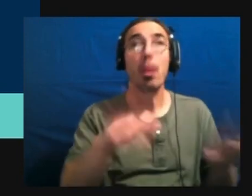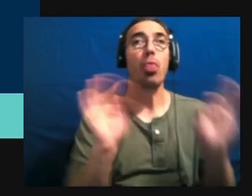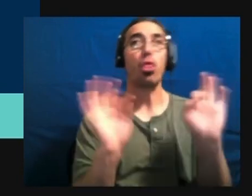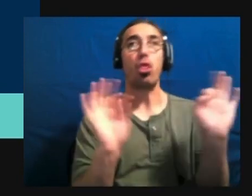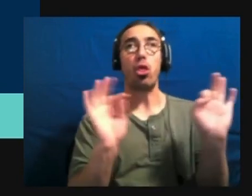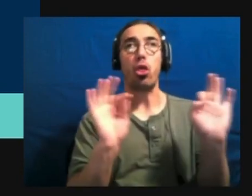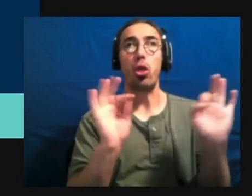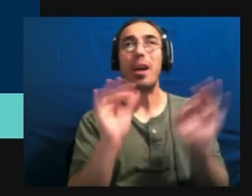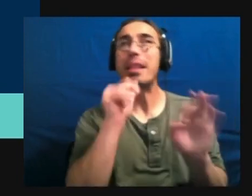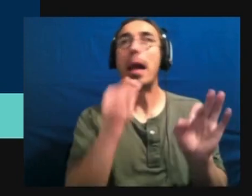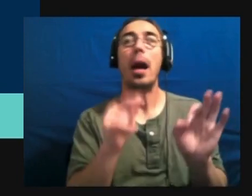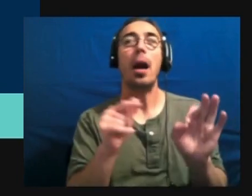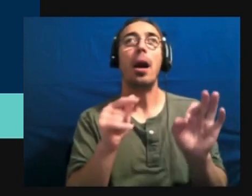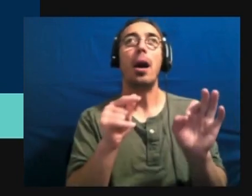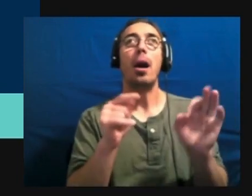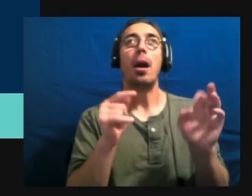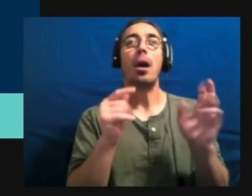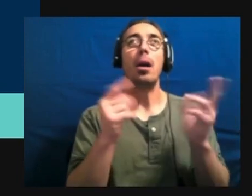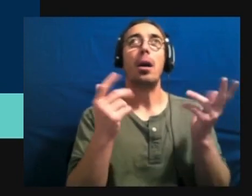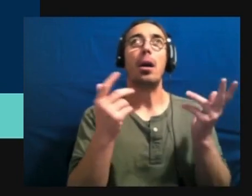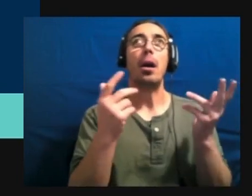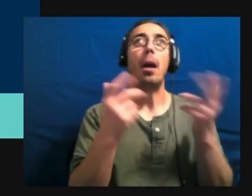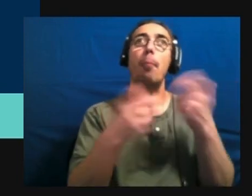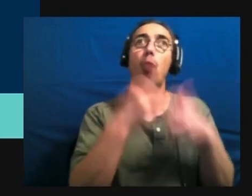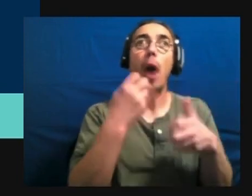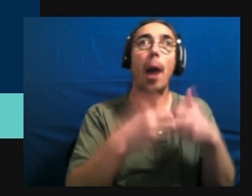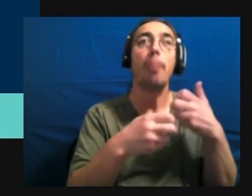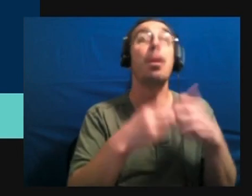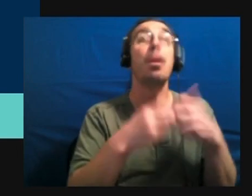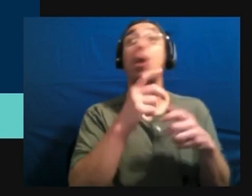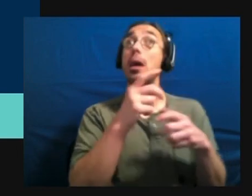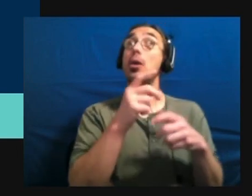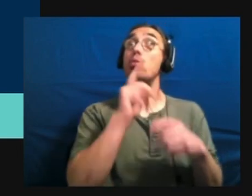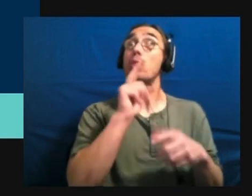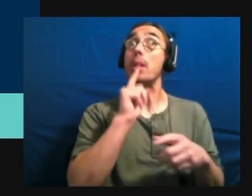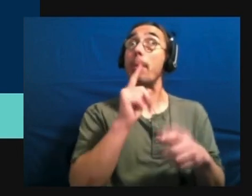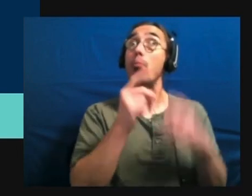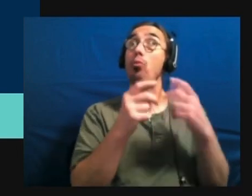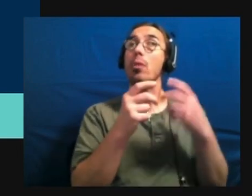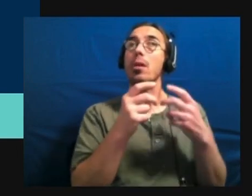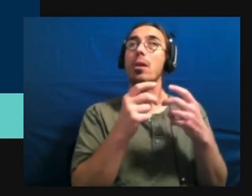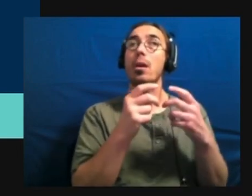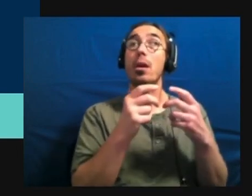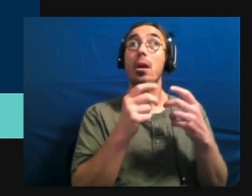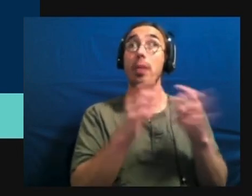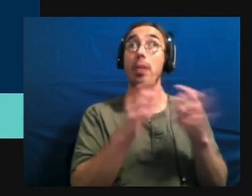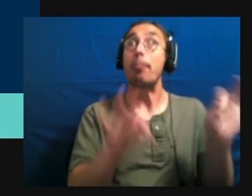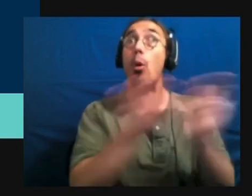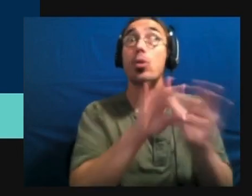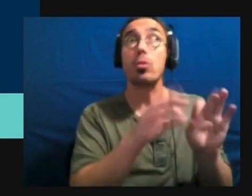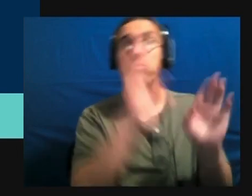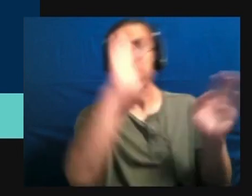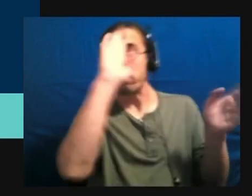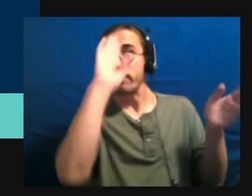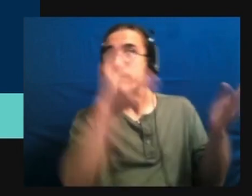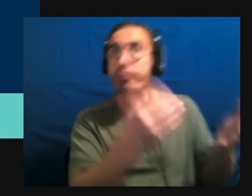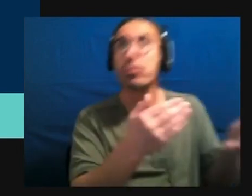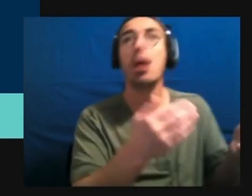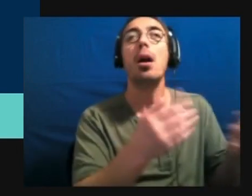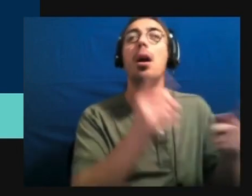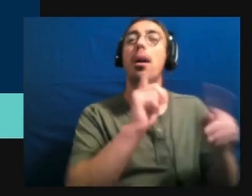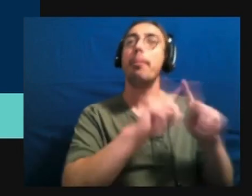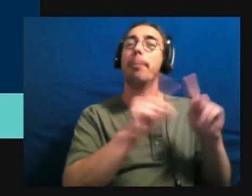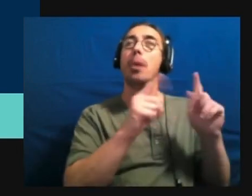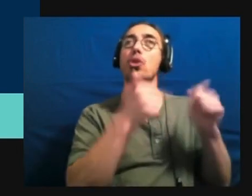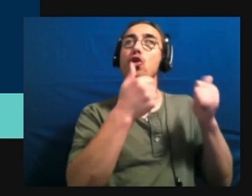mean, I'm sorry, it is kind of a big deal, but it's not an emergency. So help them find solutions to